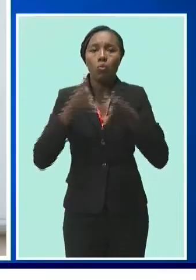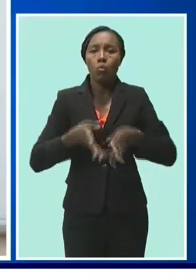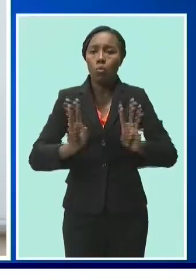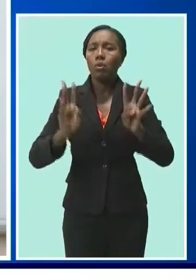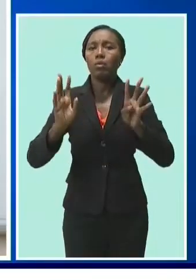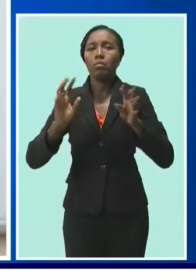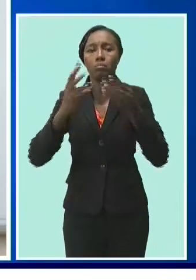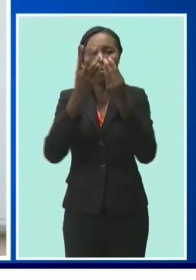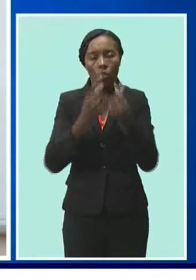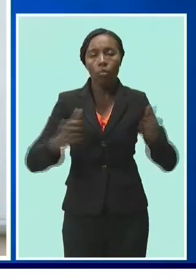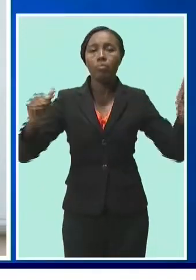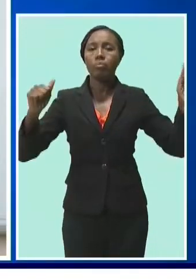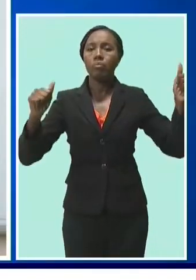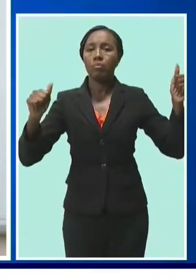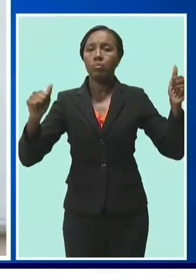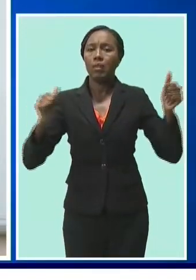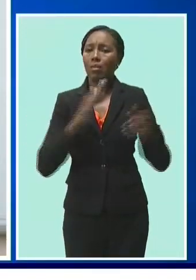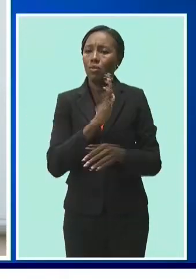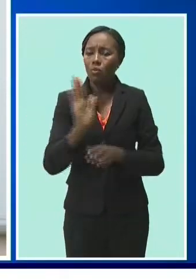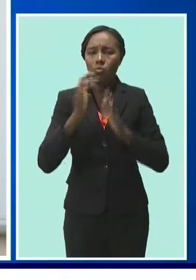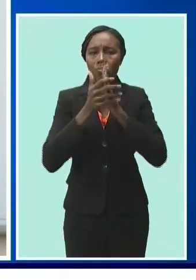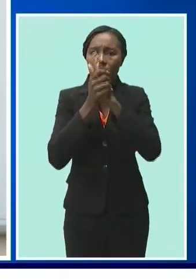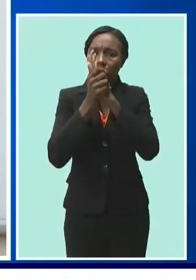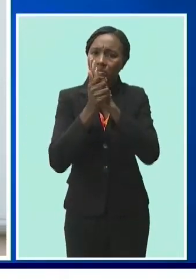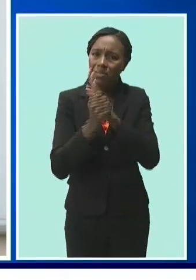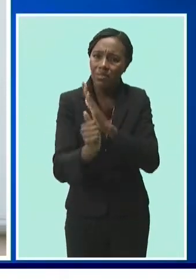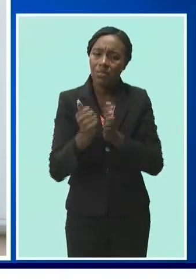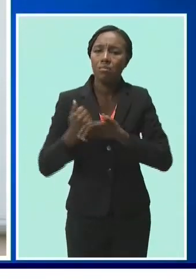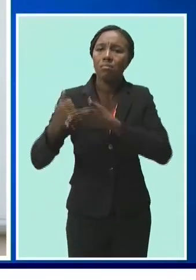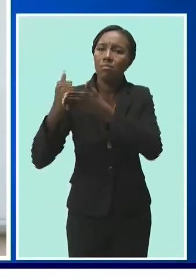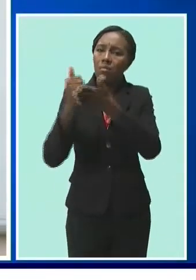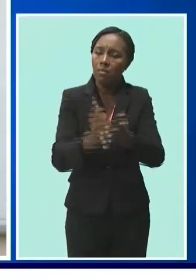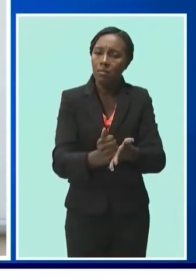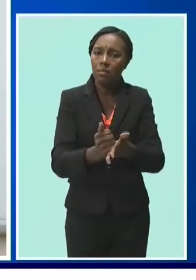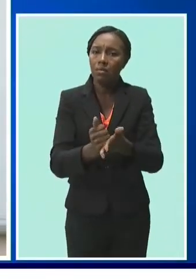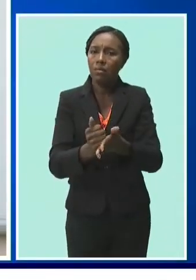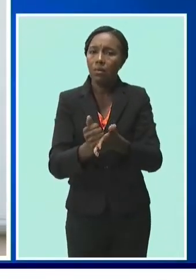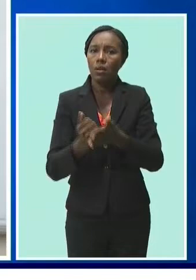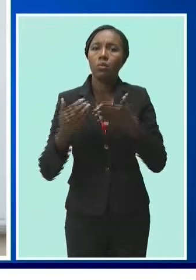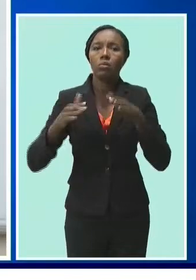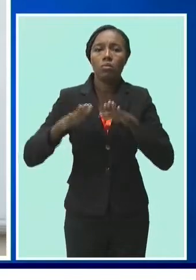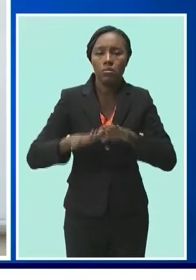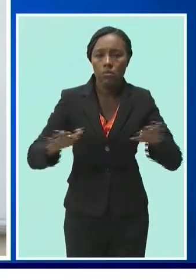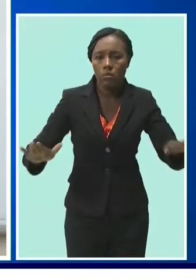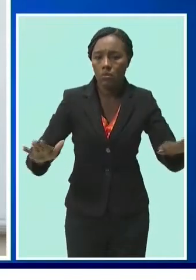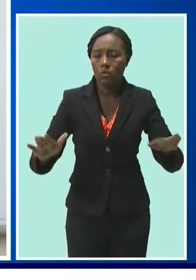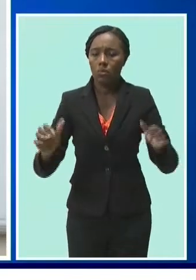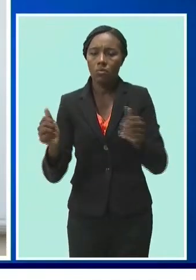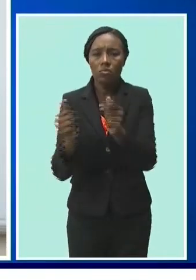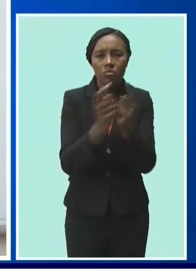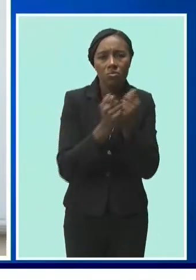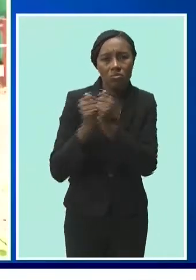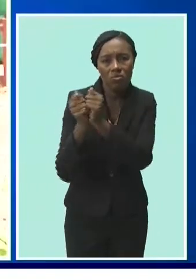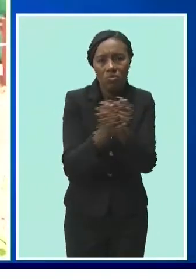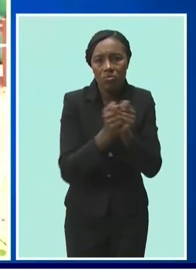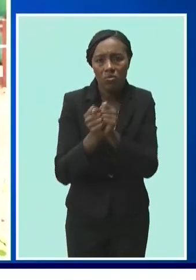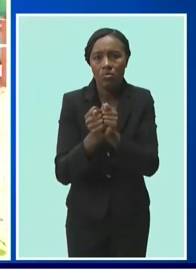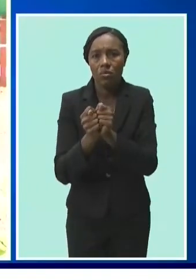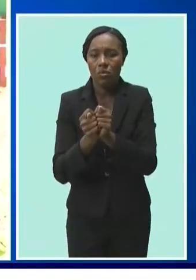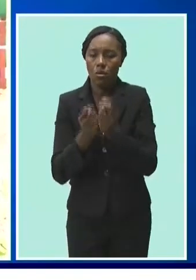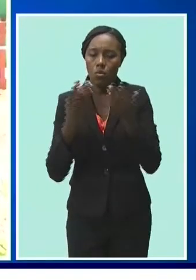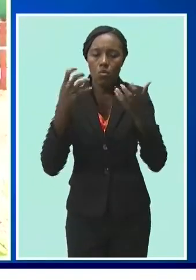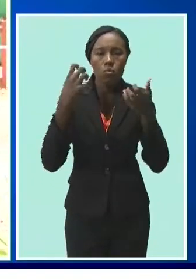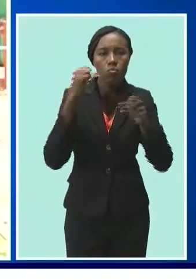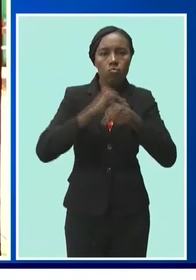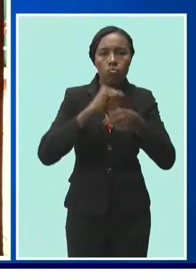those so-called soft skills that will allow them to work together in teams and get the job done. The event